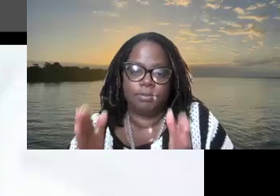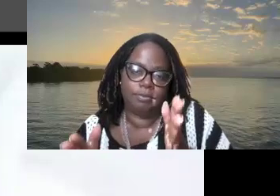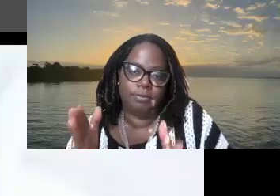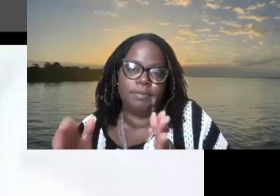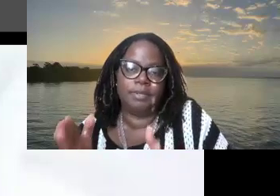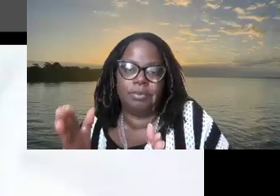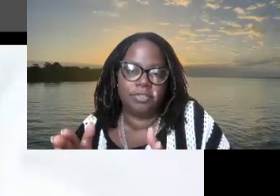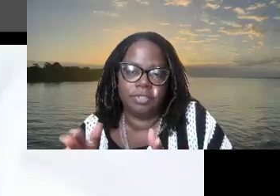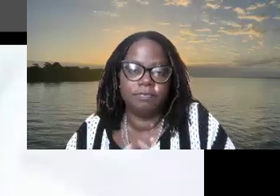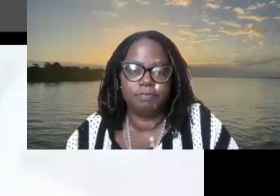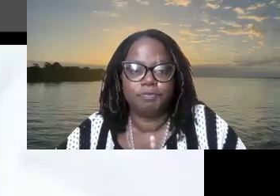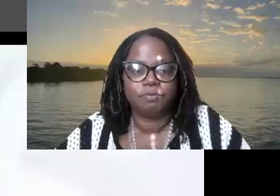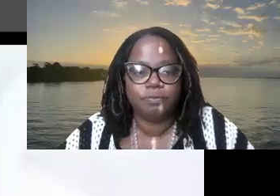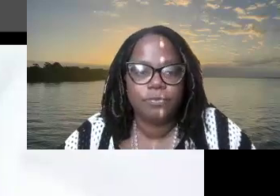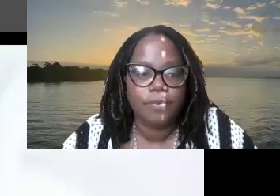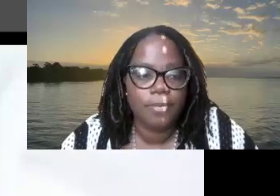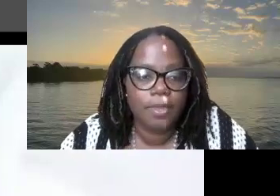between competent and proficient.